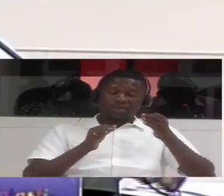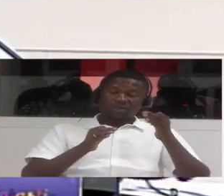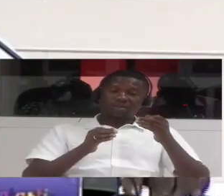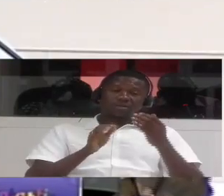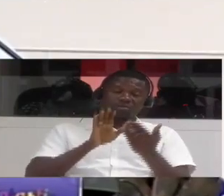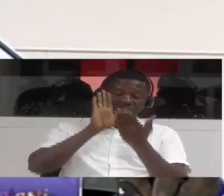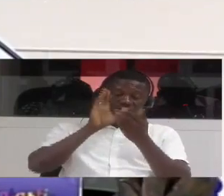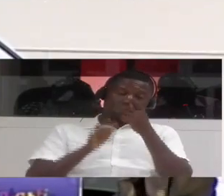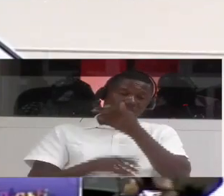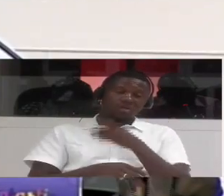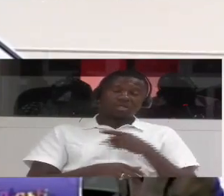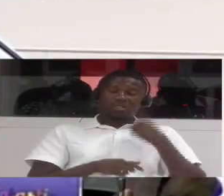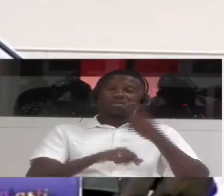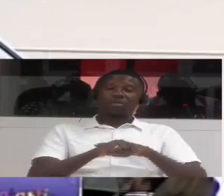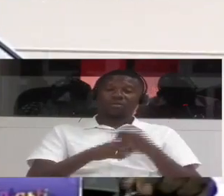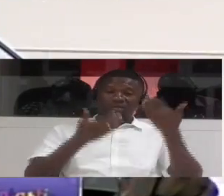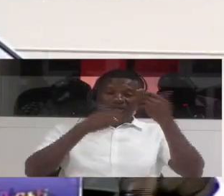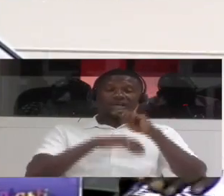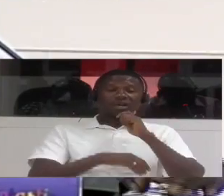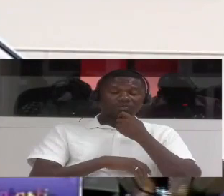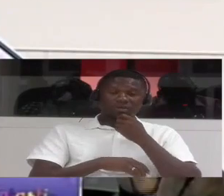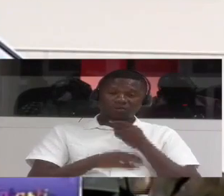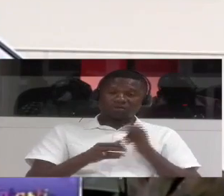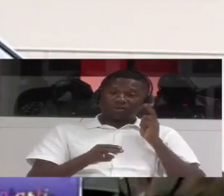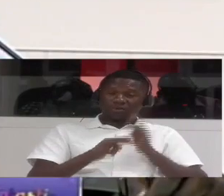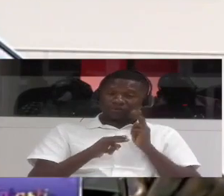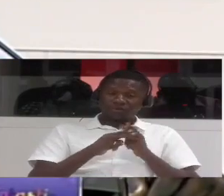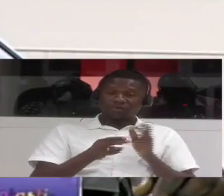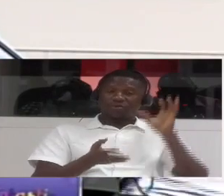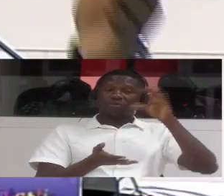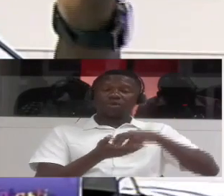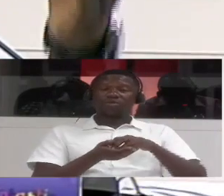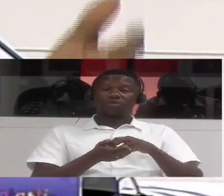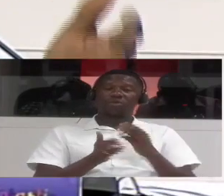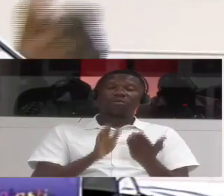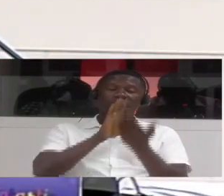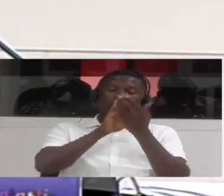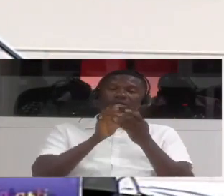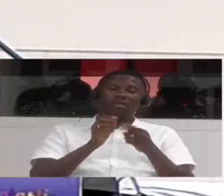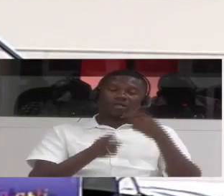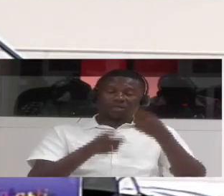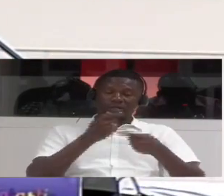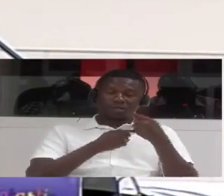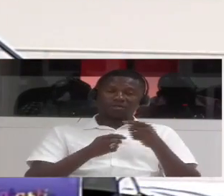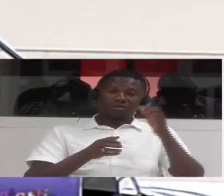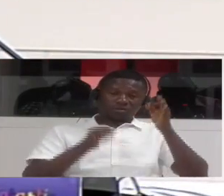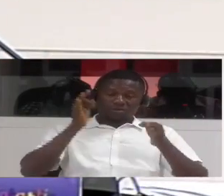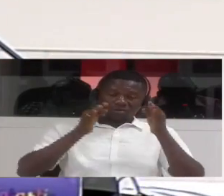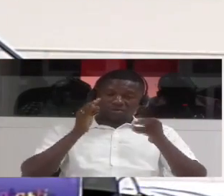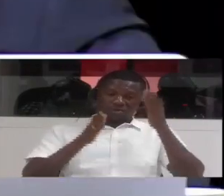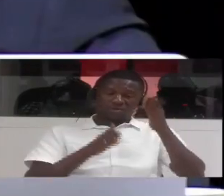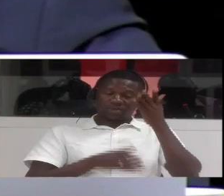traveled. He had to rush to Banjul to appear before another court there. These two cases were happening simultaneously.